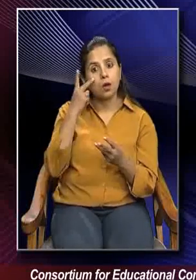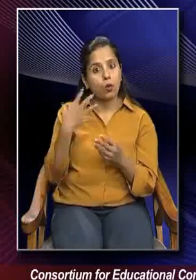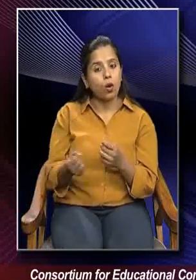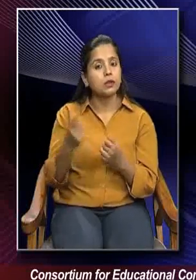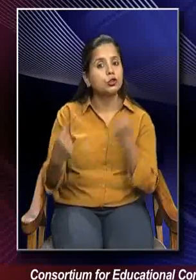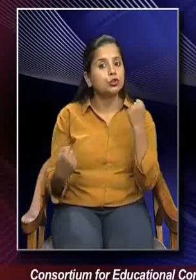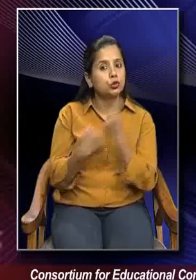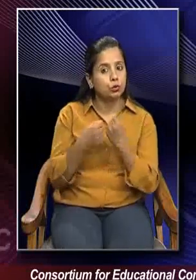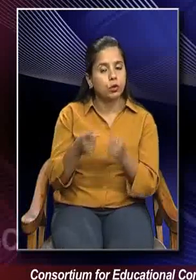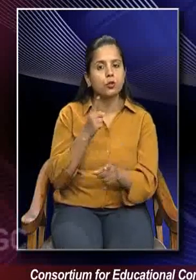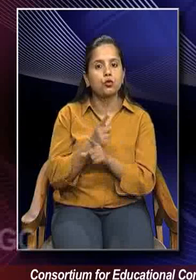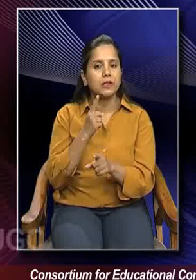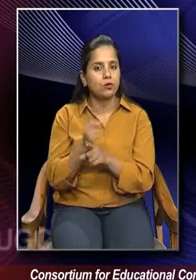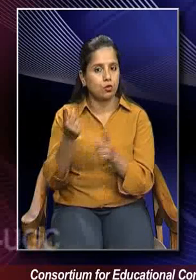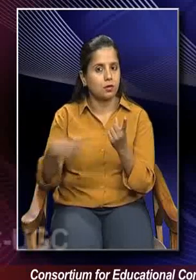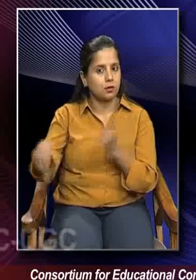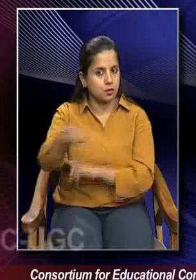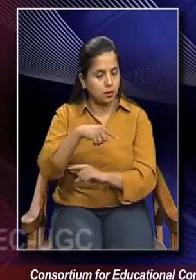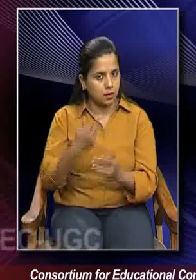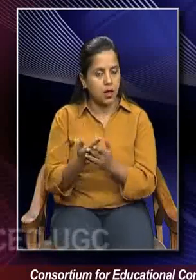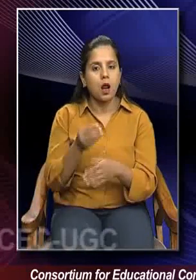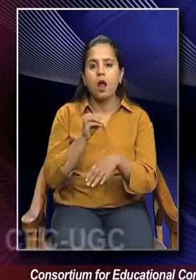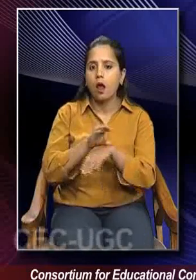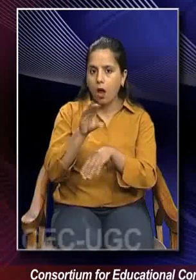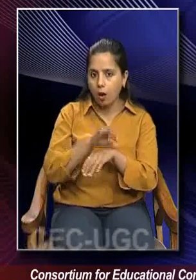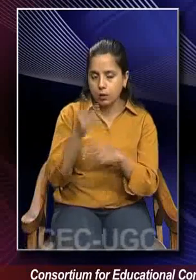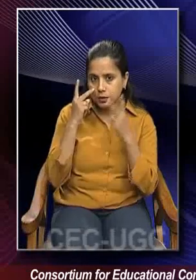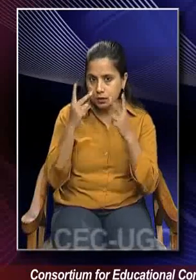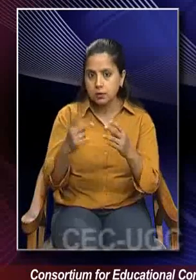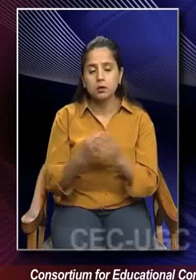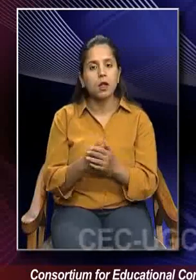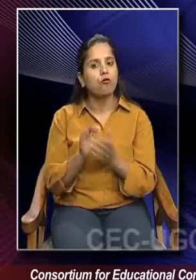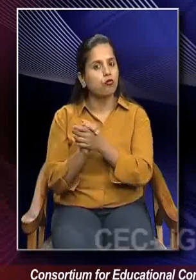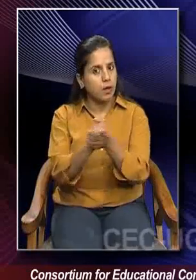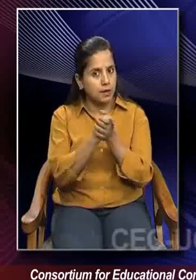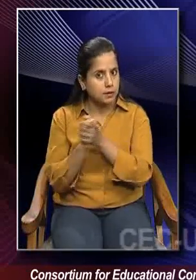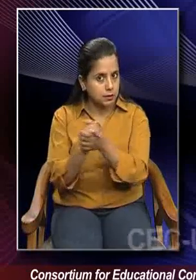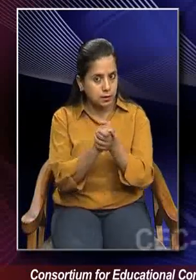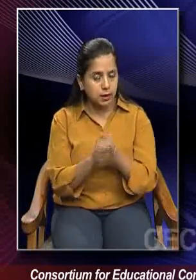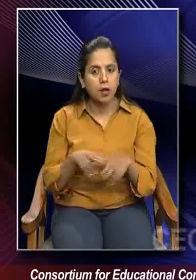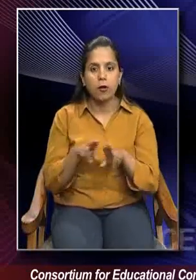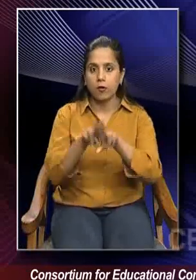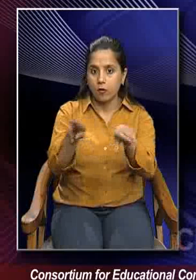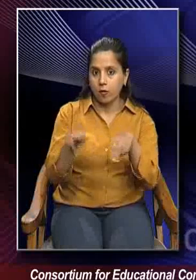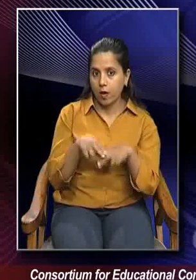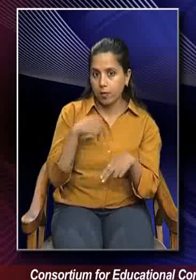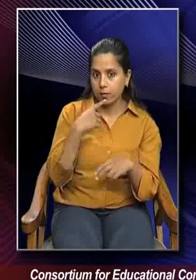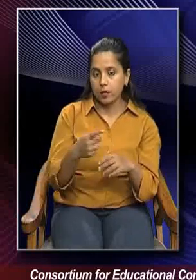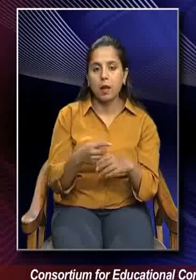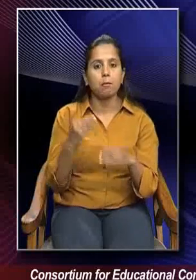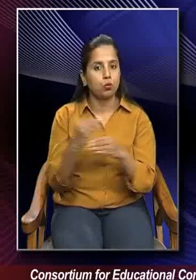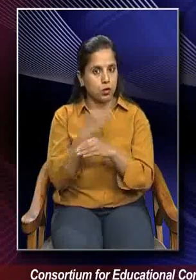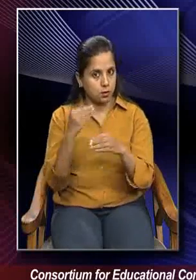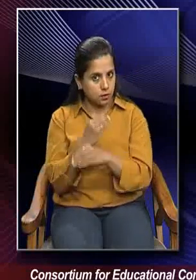support from teachers, counselors, friends, family,